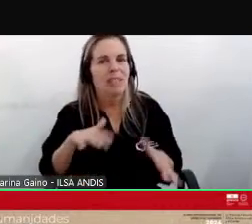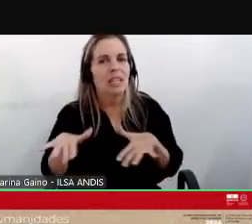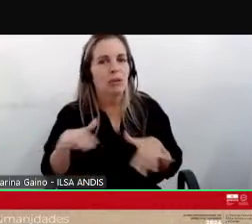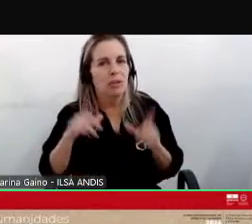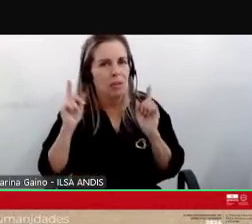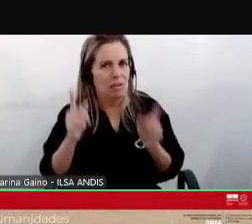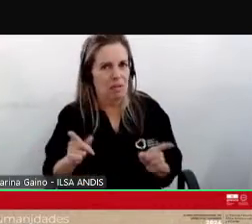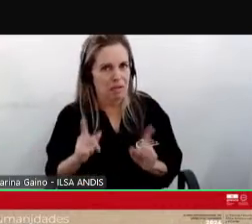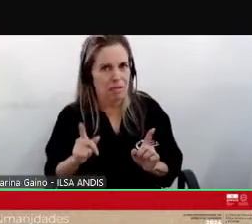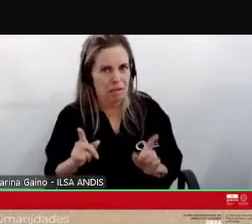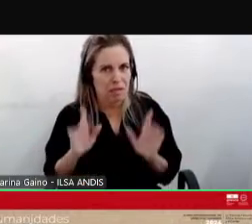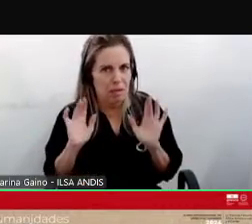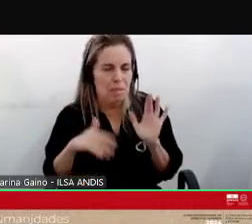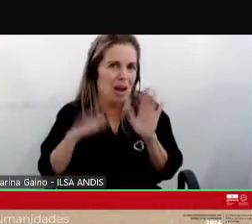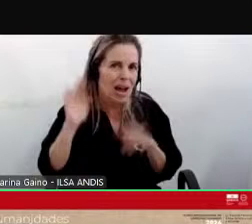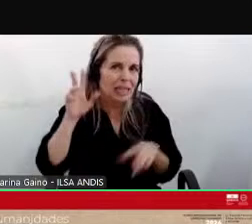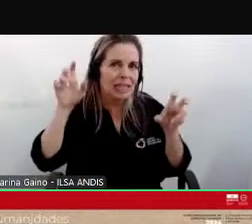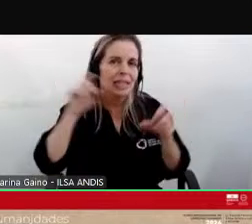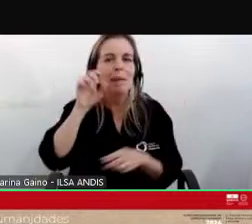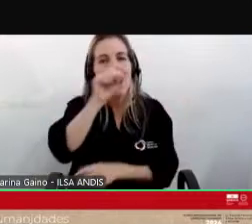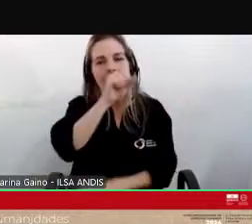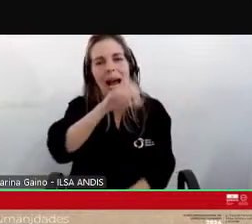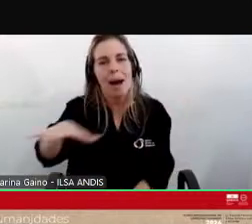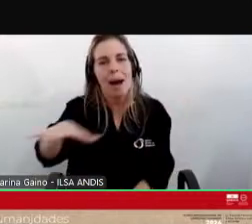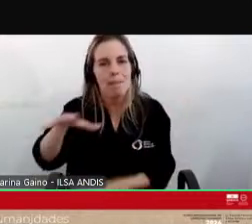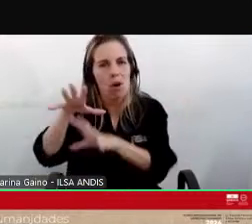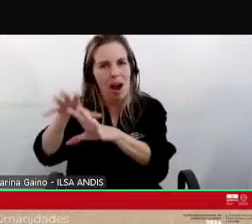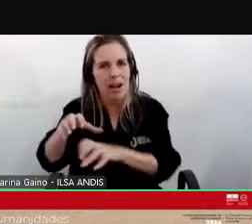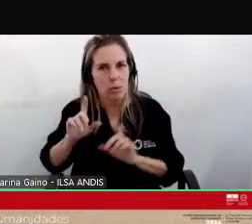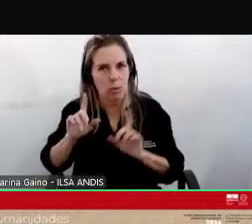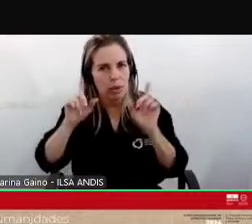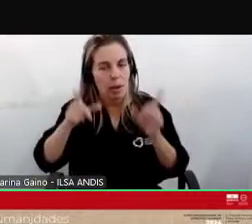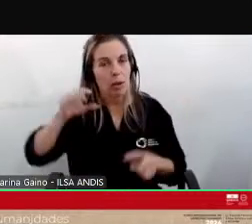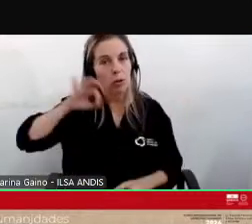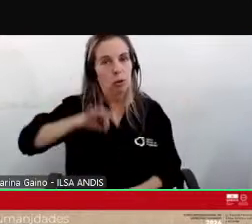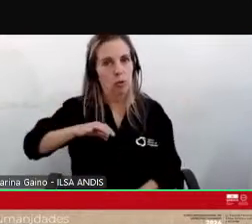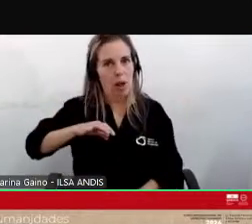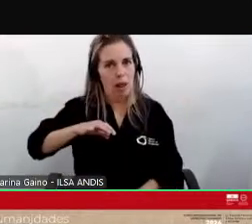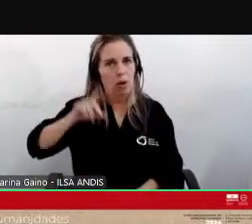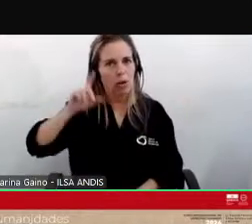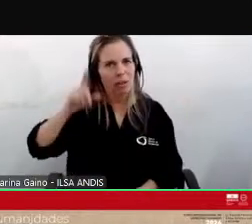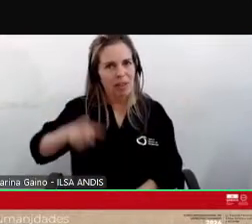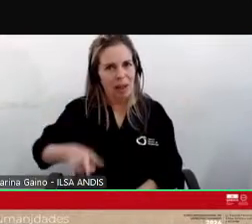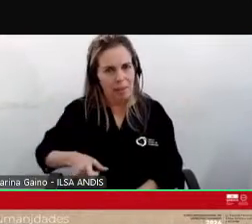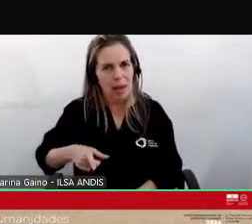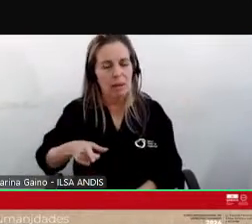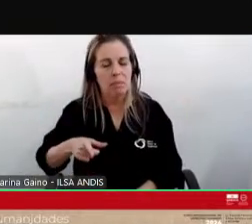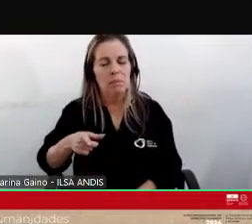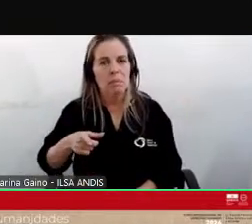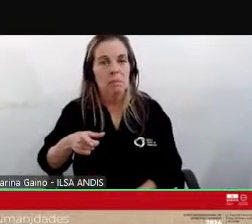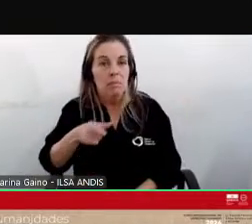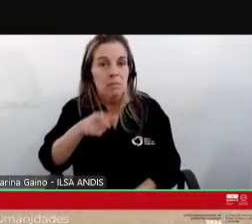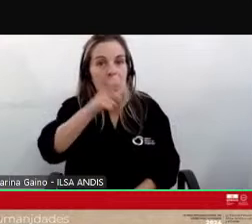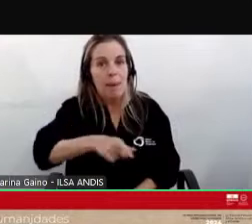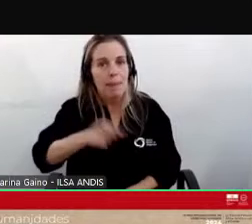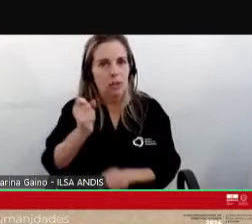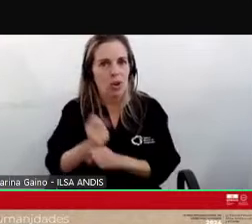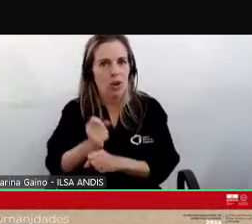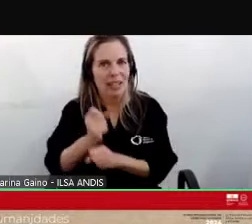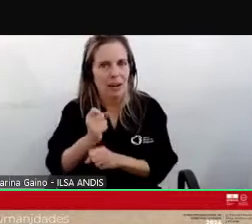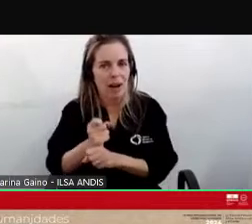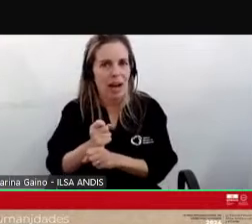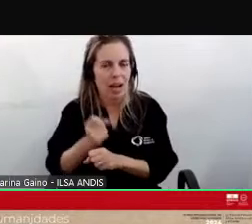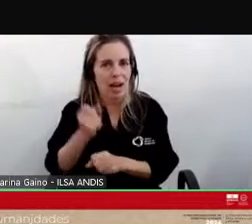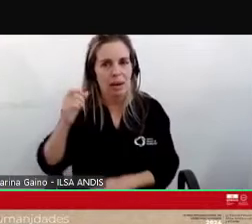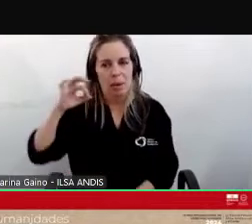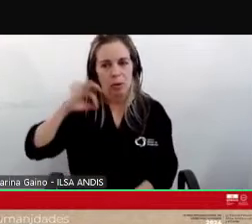see withholding of wages. So many cases, for example, workers are not paid, according to the law, they might have to be paid every two weeks, but